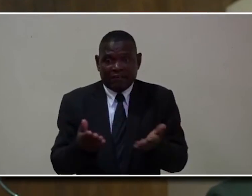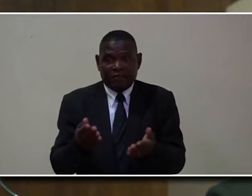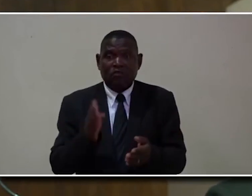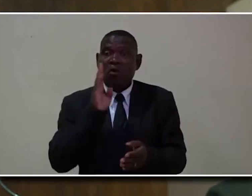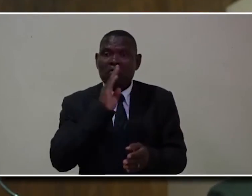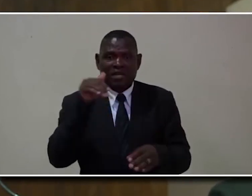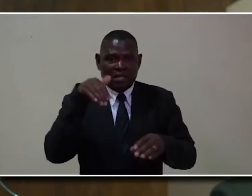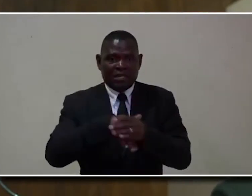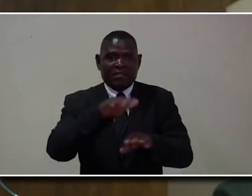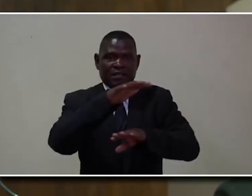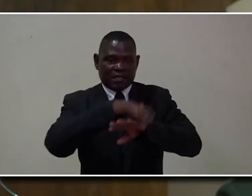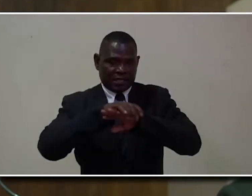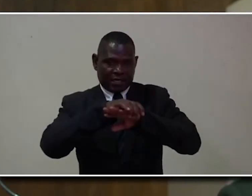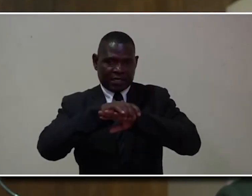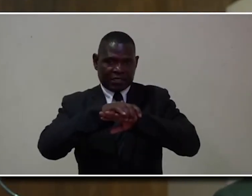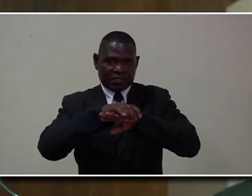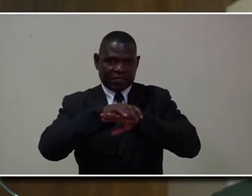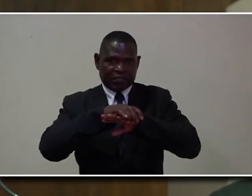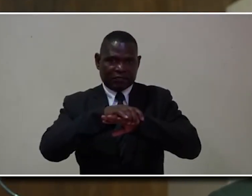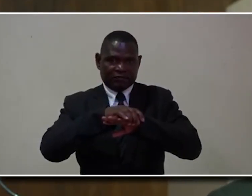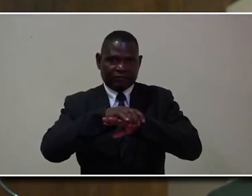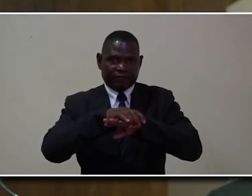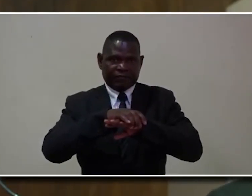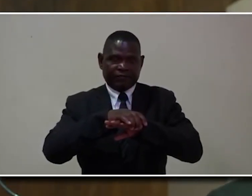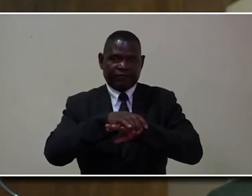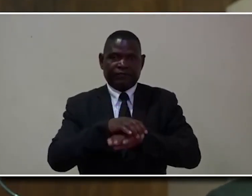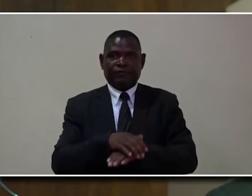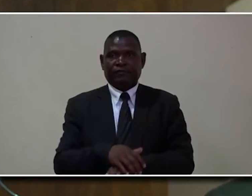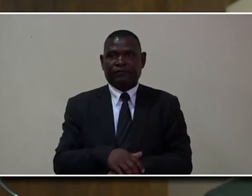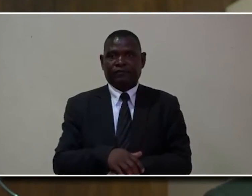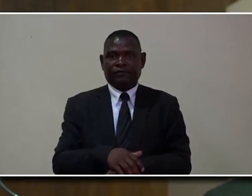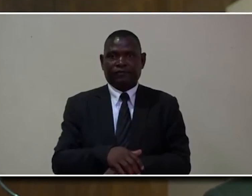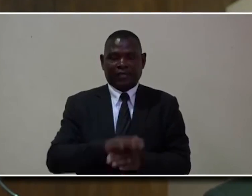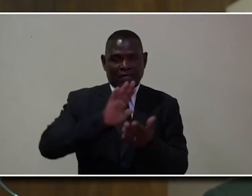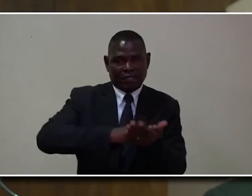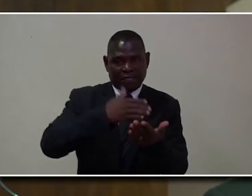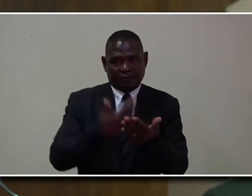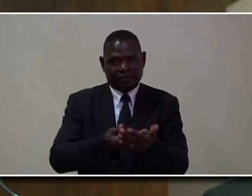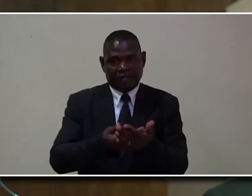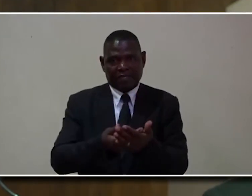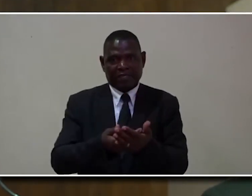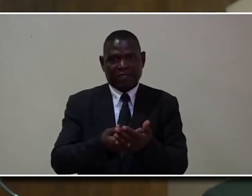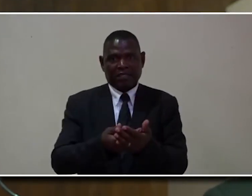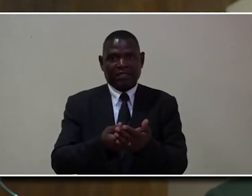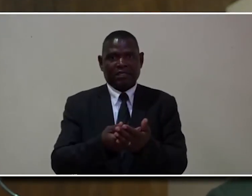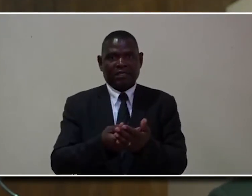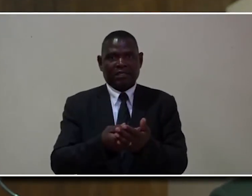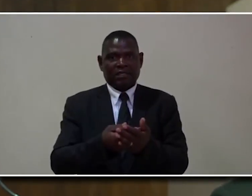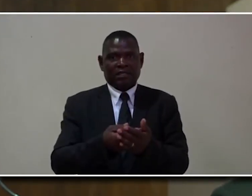aba kuzakhala mu mtundu wa Chingerezi. And interpreted in Chinyanja at the altar.